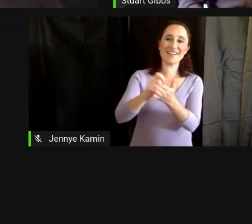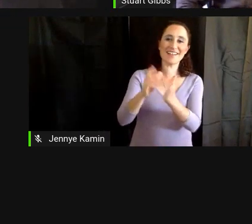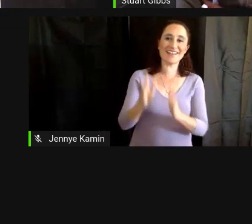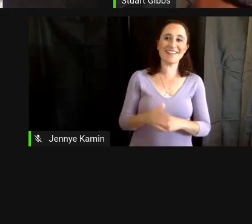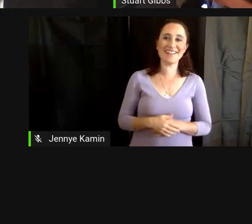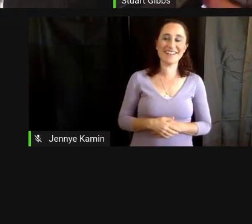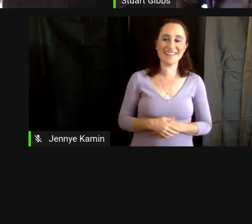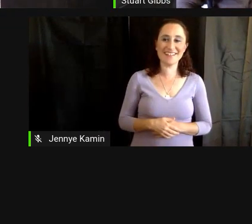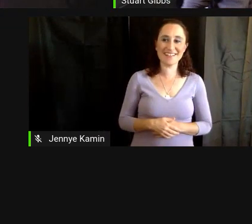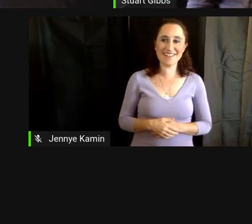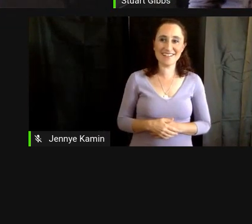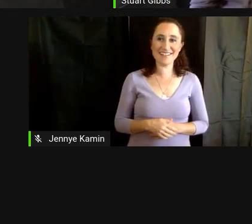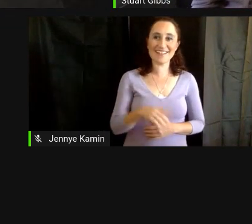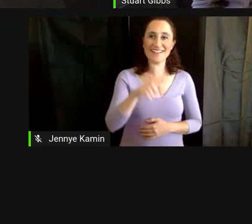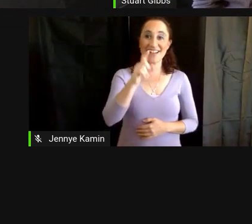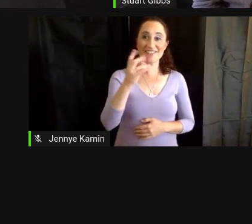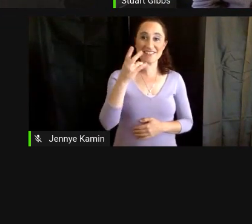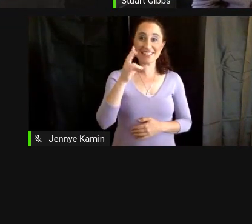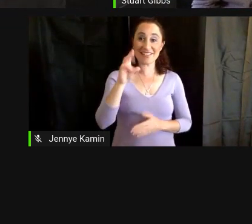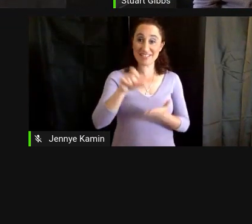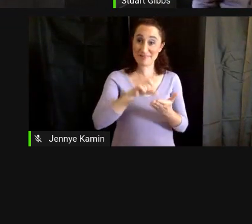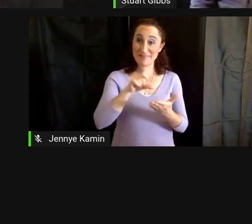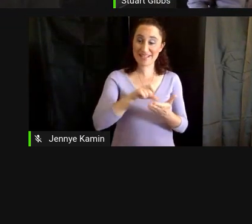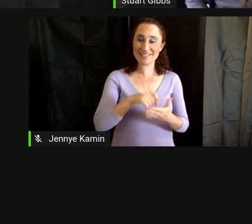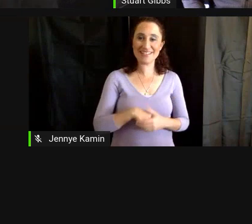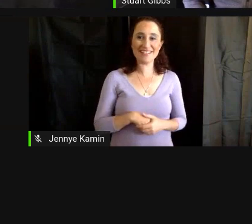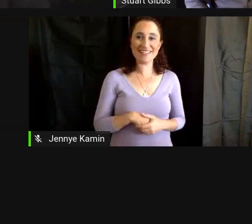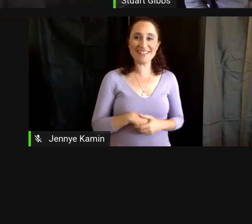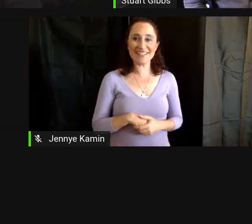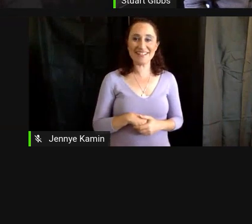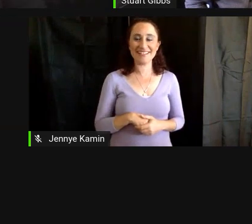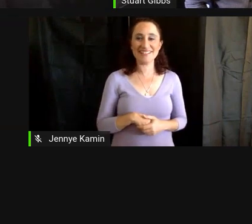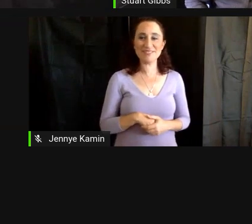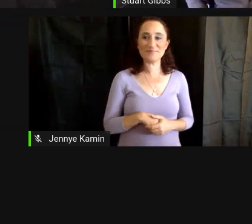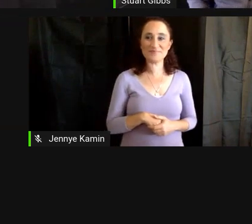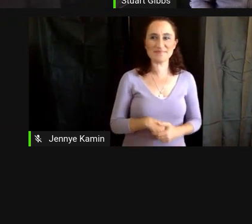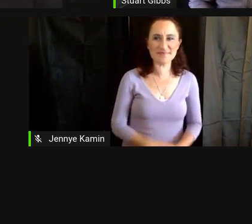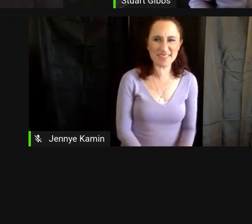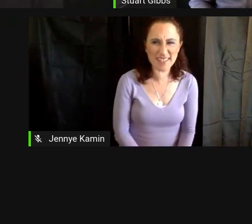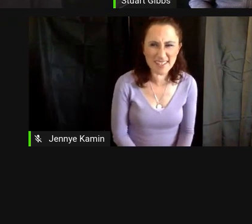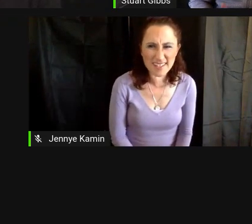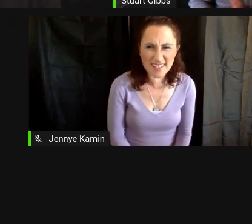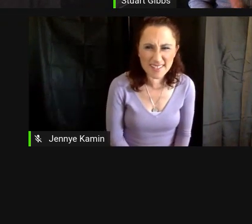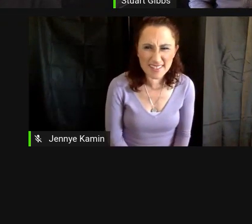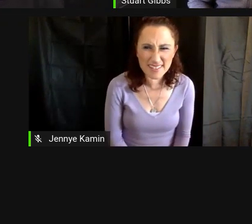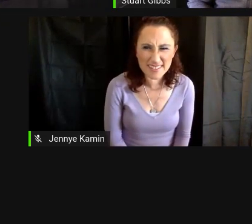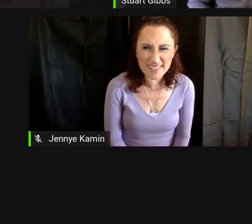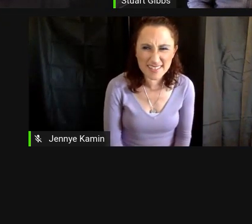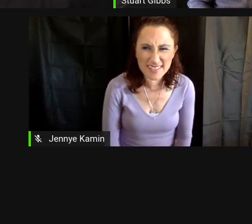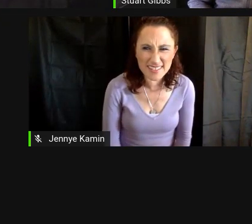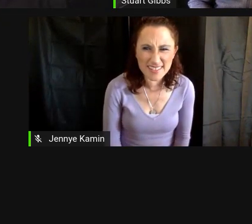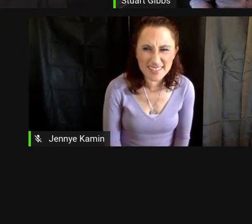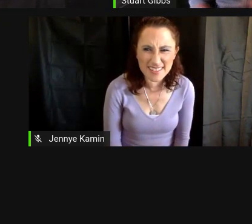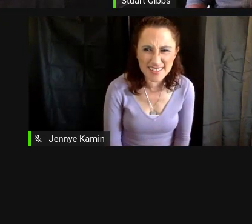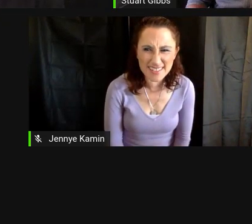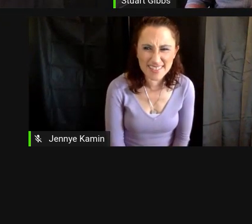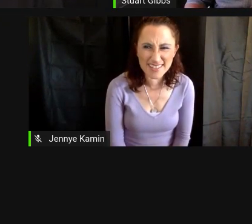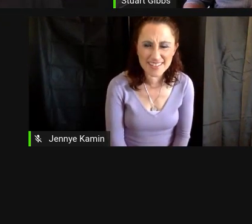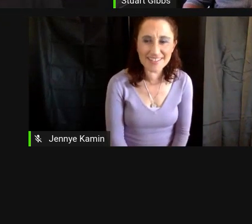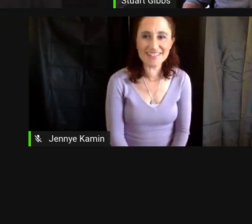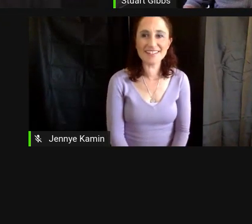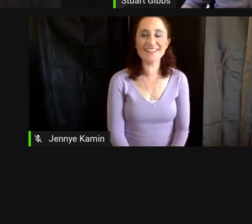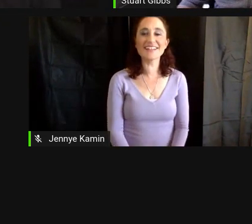different. 117 people. Yeah, because I started writing. I